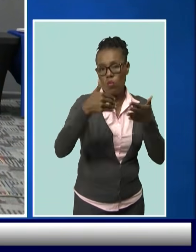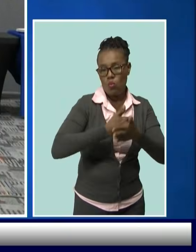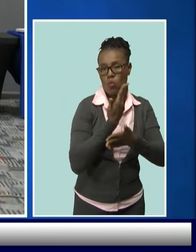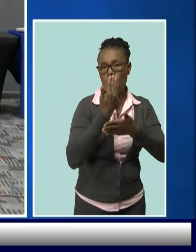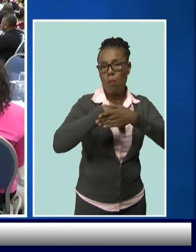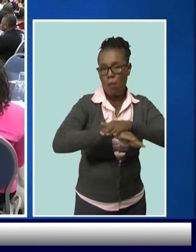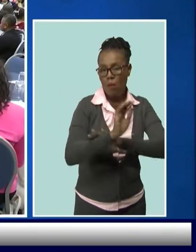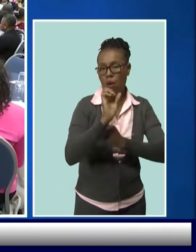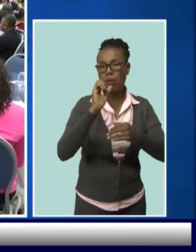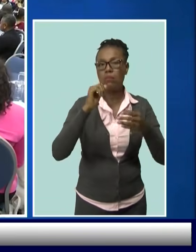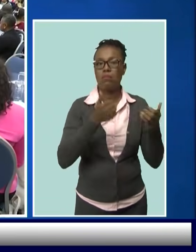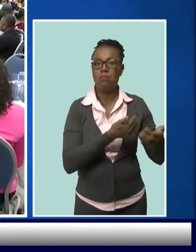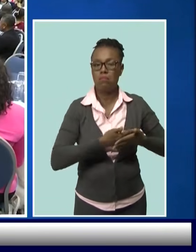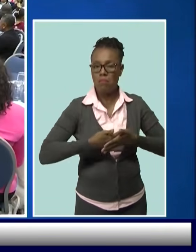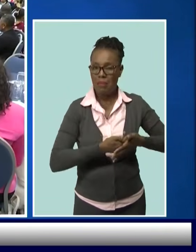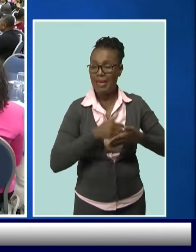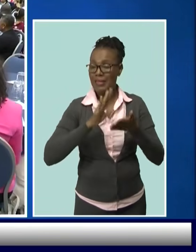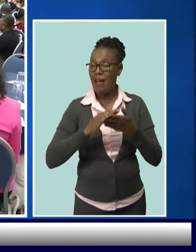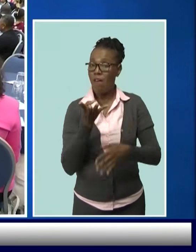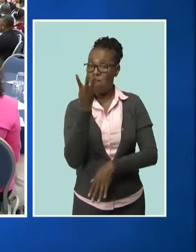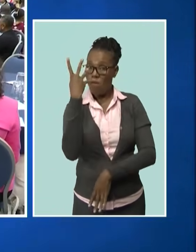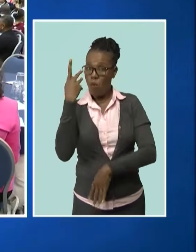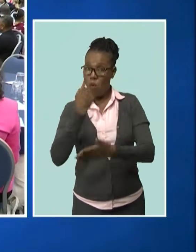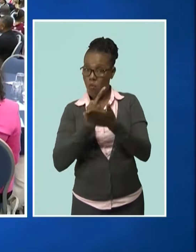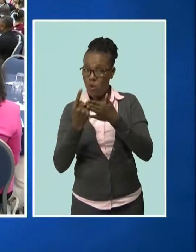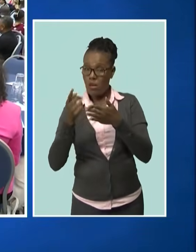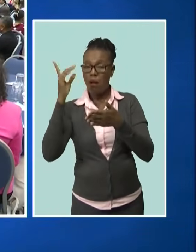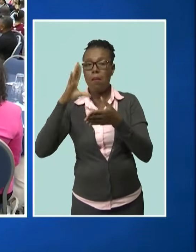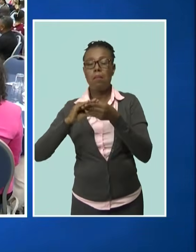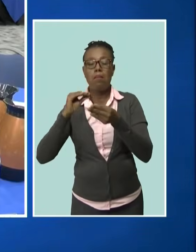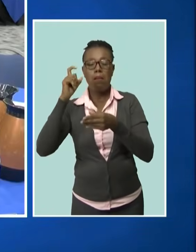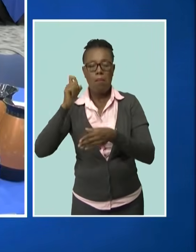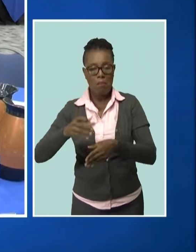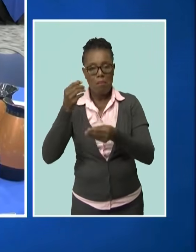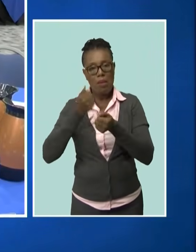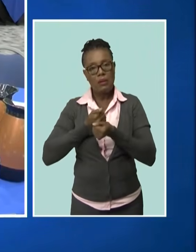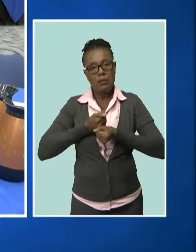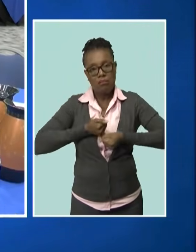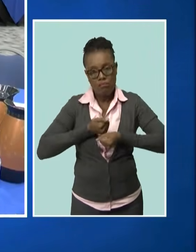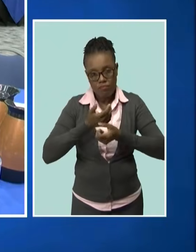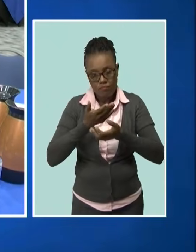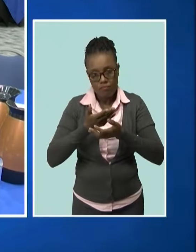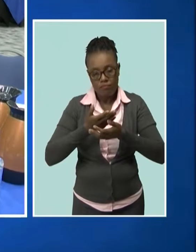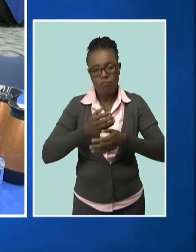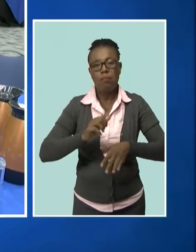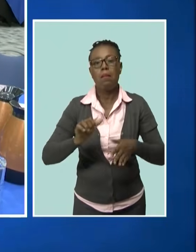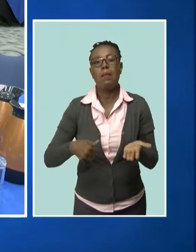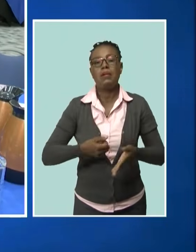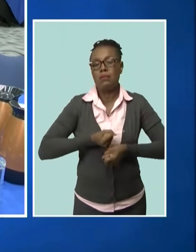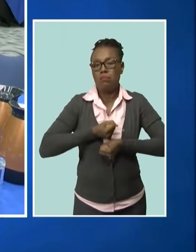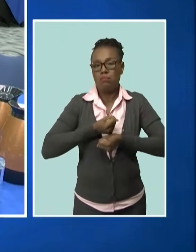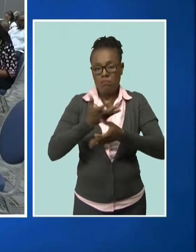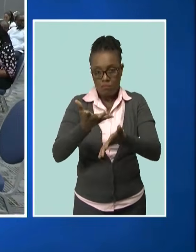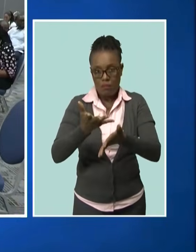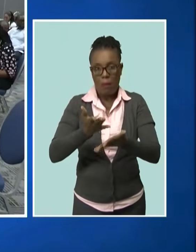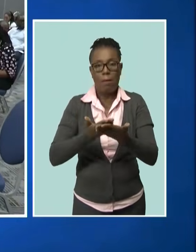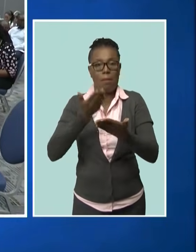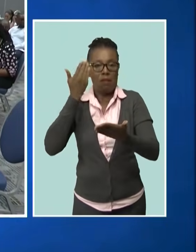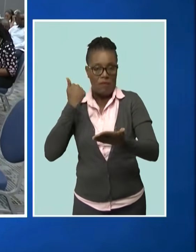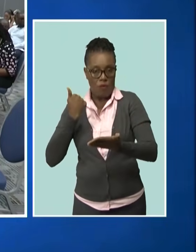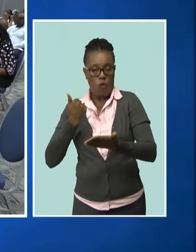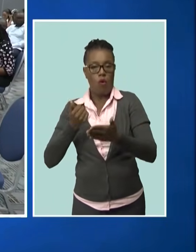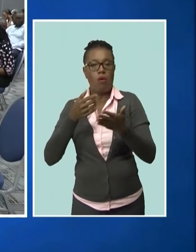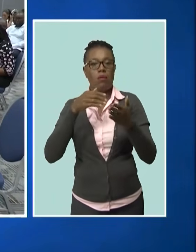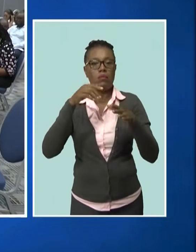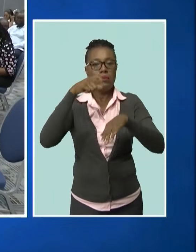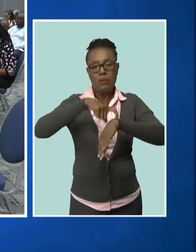must be submitted at least 4 weeks before the date of the intended leave. The bill was passed in the lower house on August 12th and is now on its